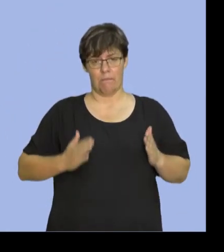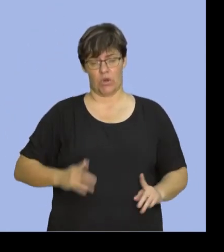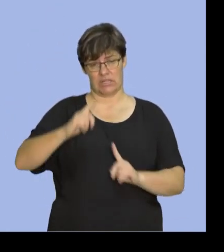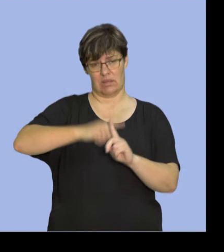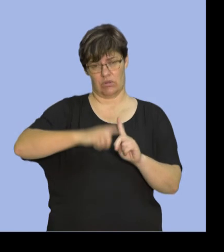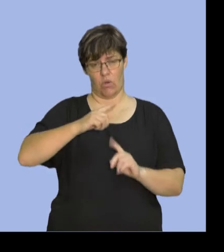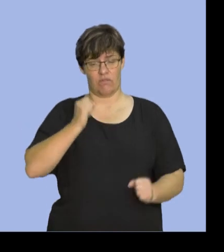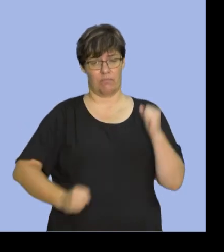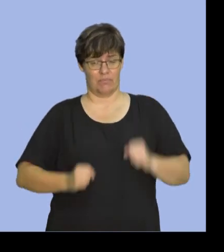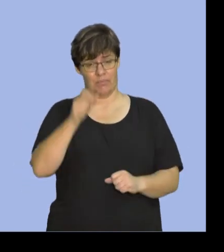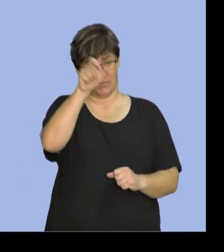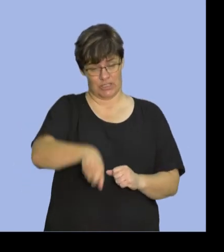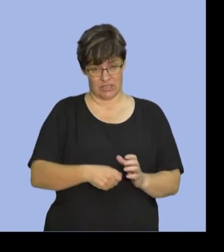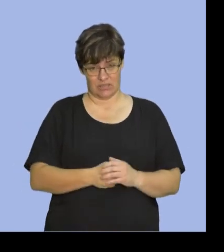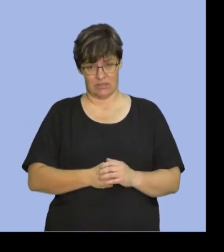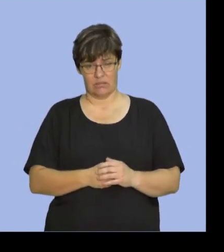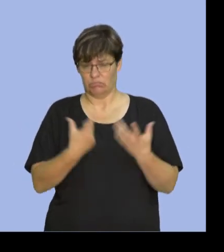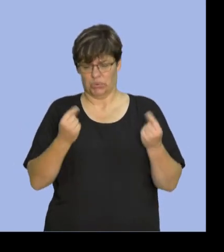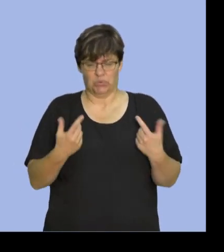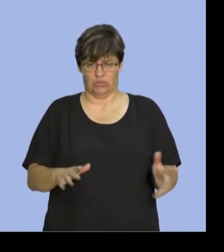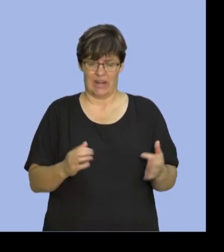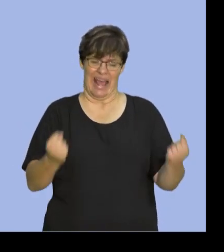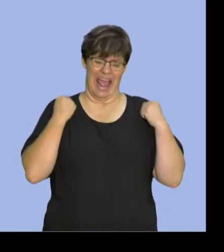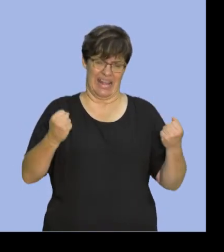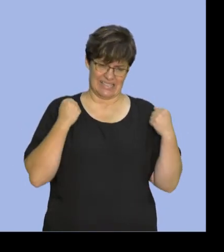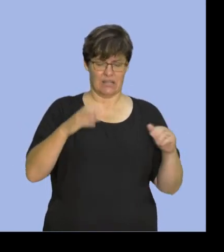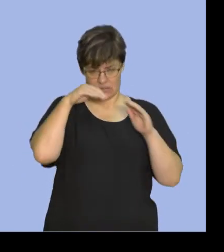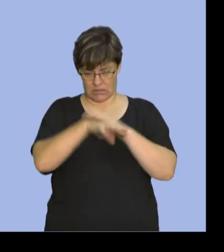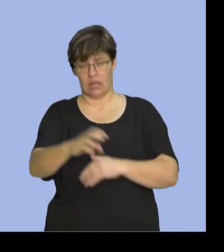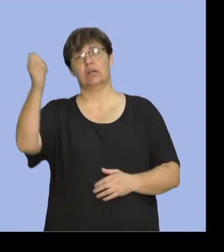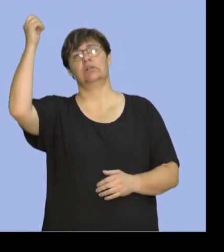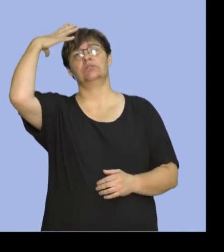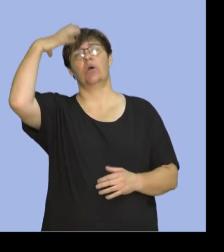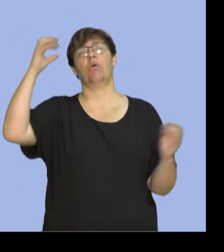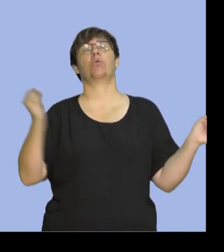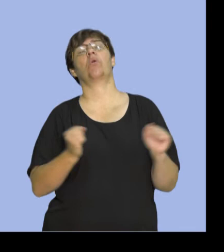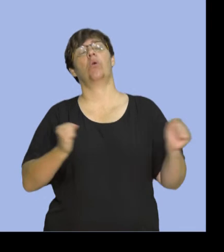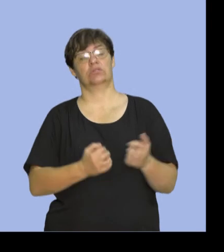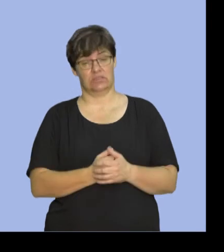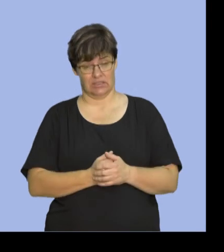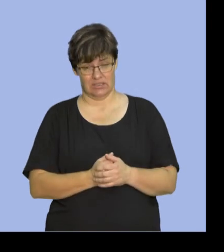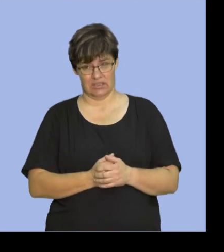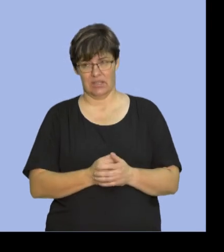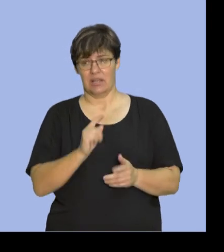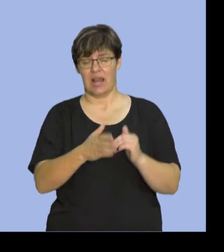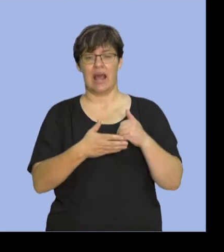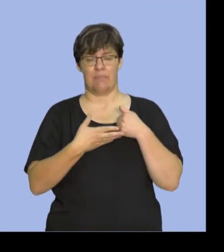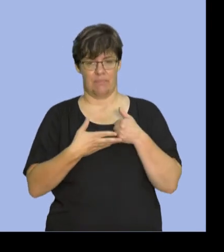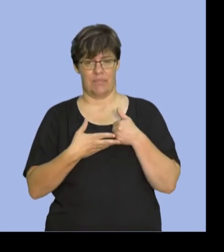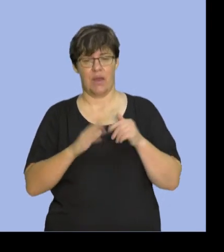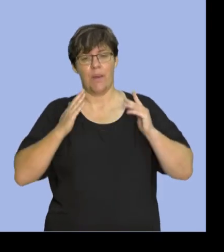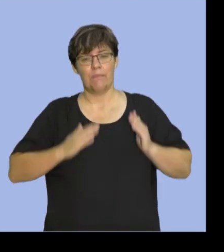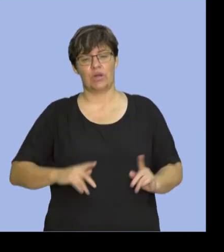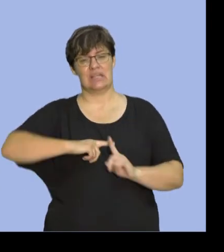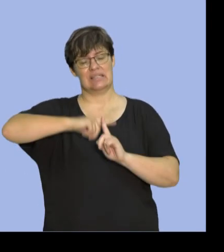athlete. And we tend to do this. So after exercising, we tend to go and have a cold shower, and that helps to keep the body